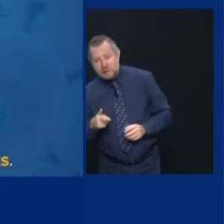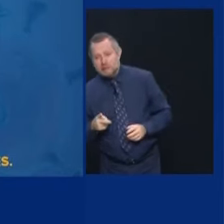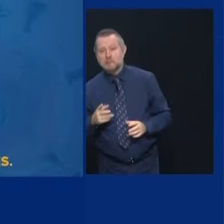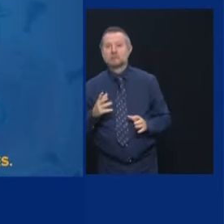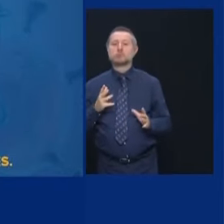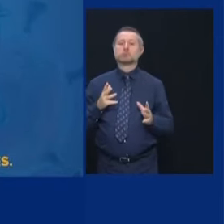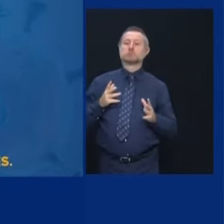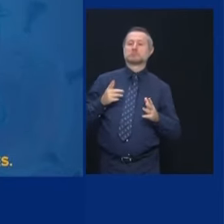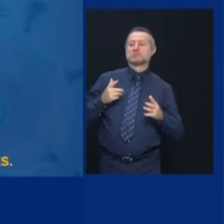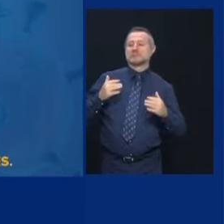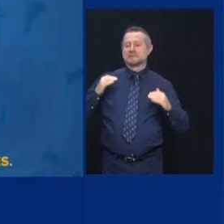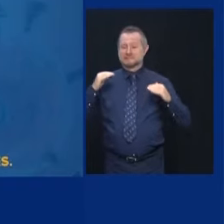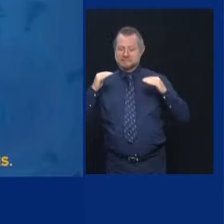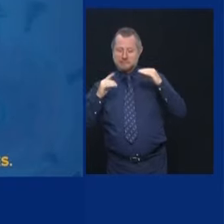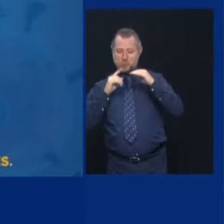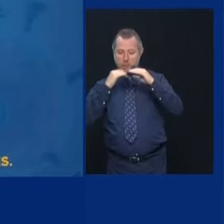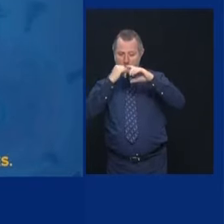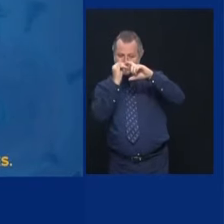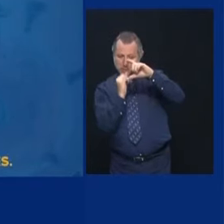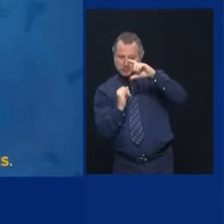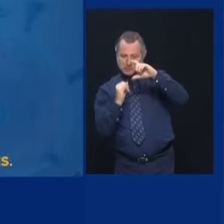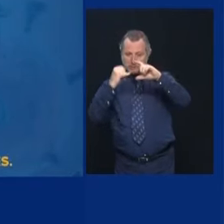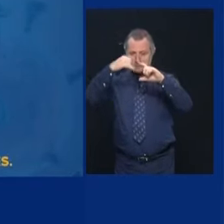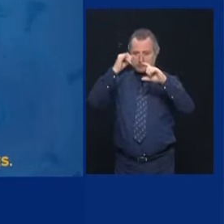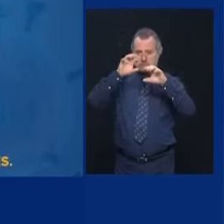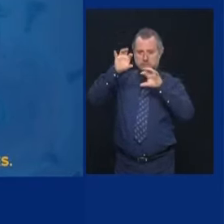arbitrary and can leave out